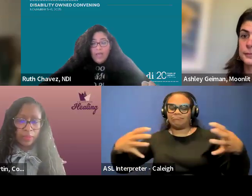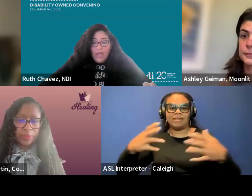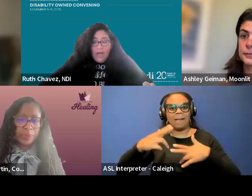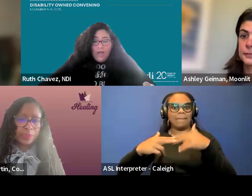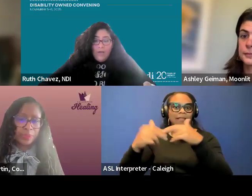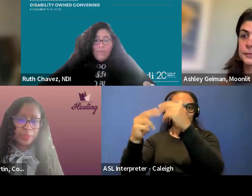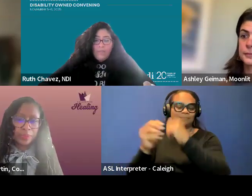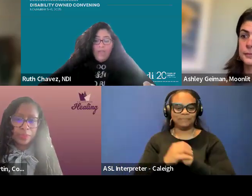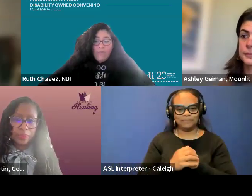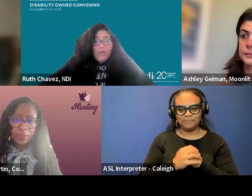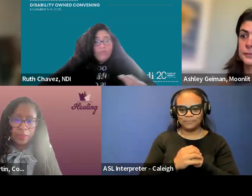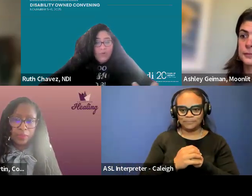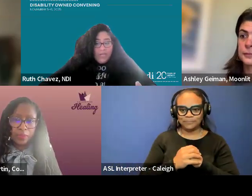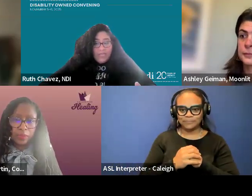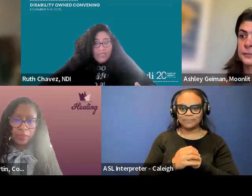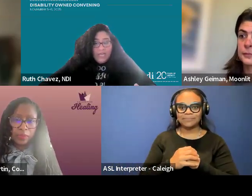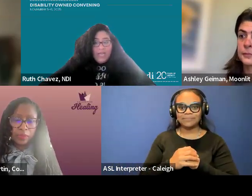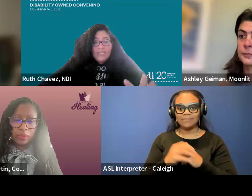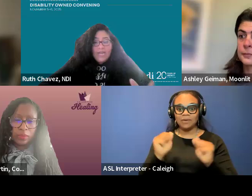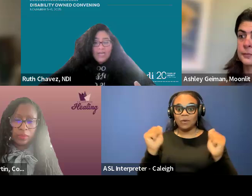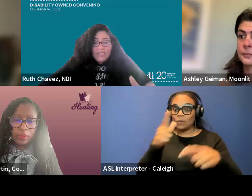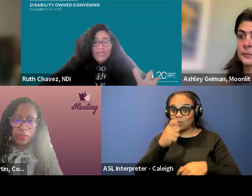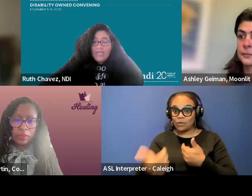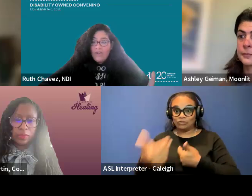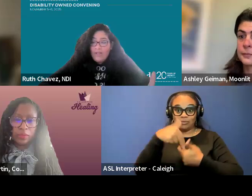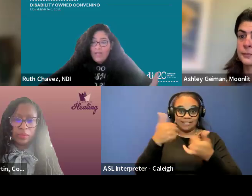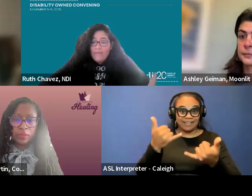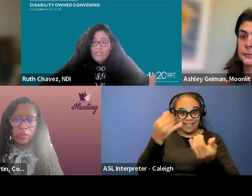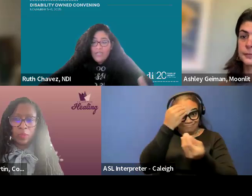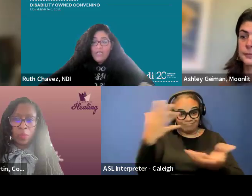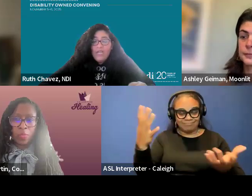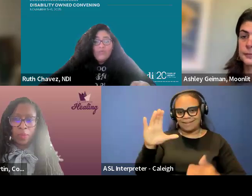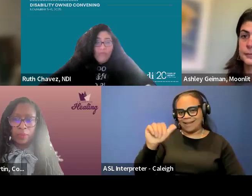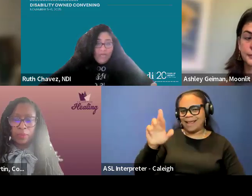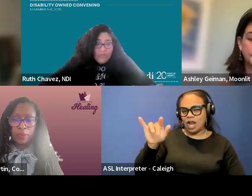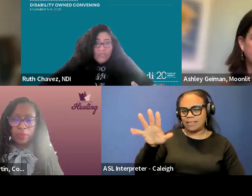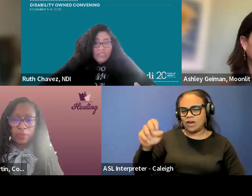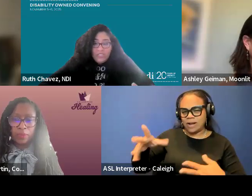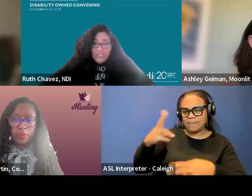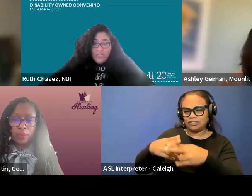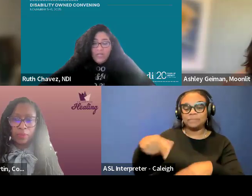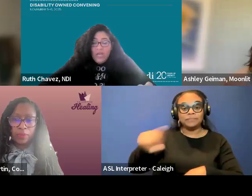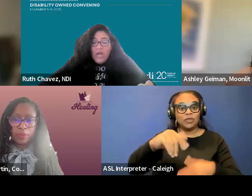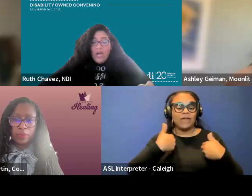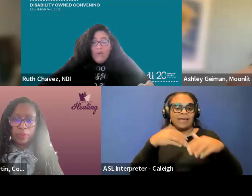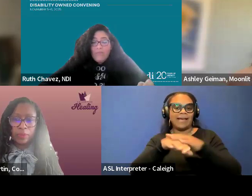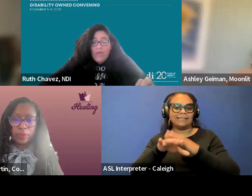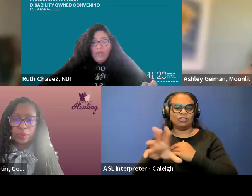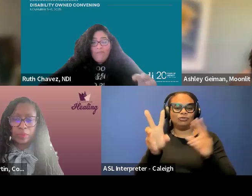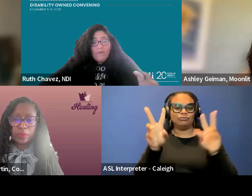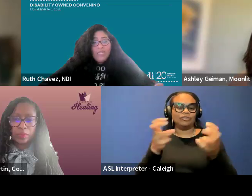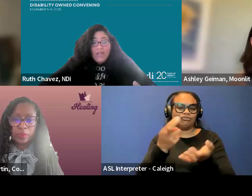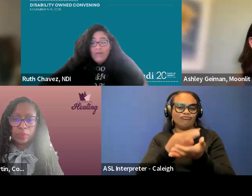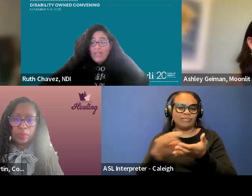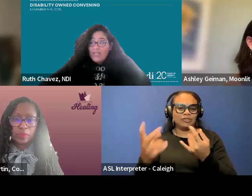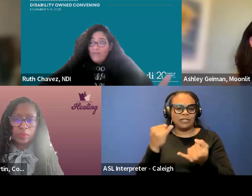And everyone who's joining us today has access, as Caroline mentioned, to a resource cheat sheet that